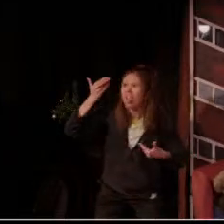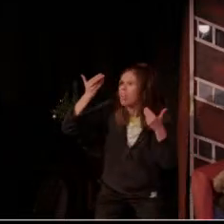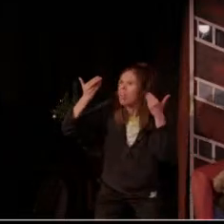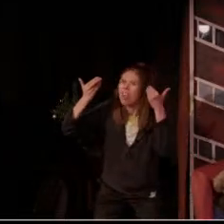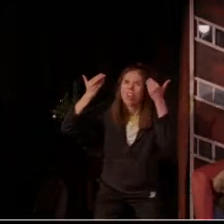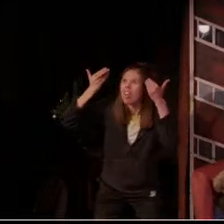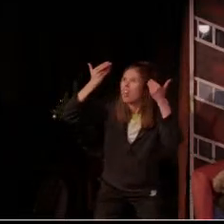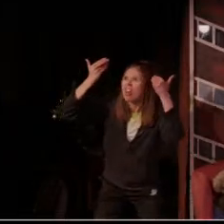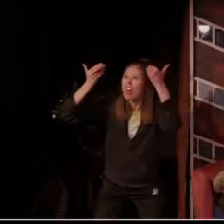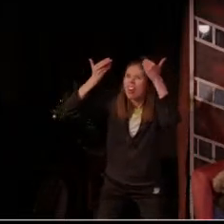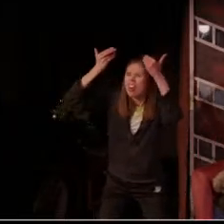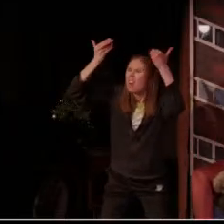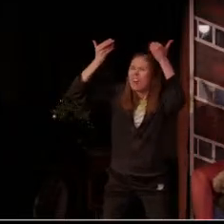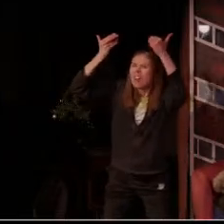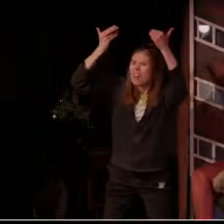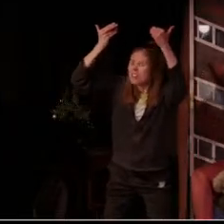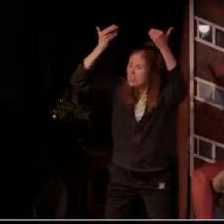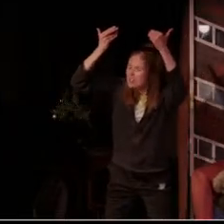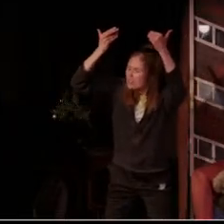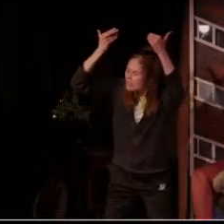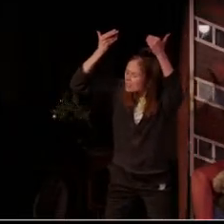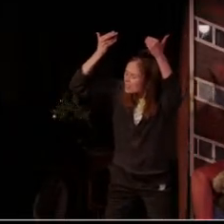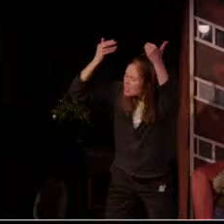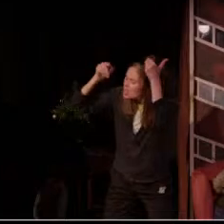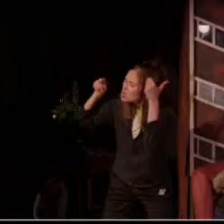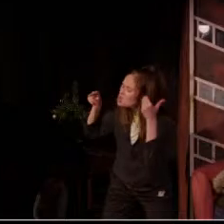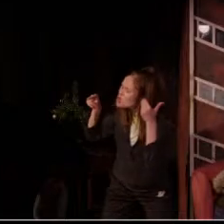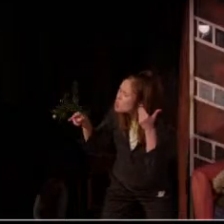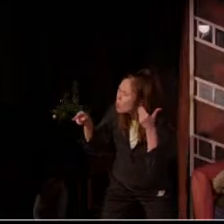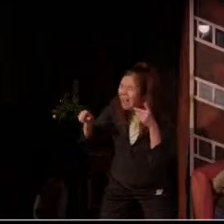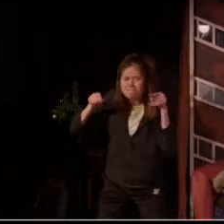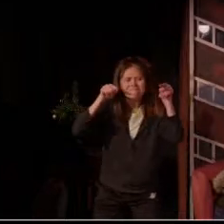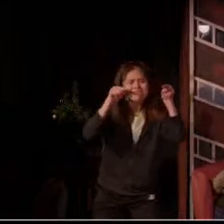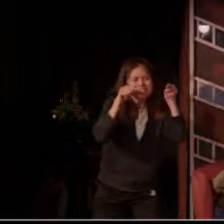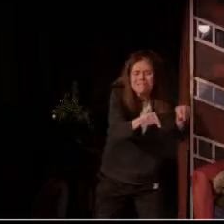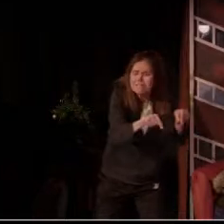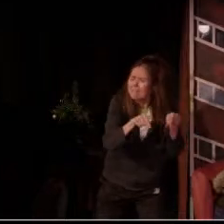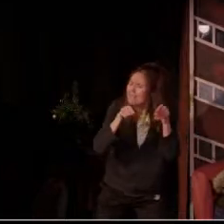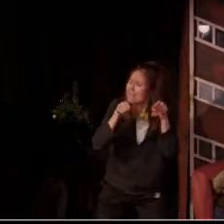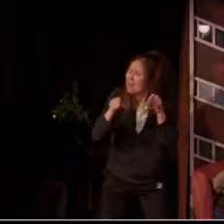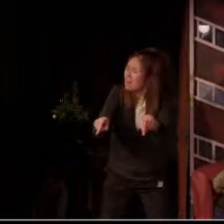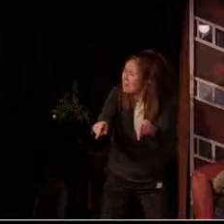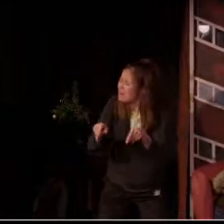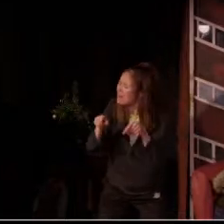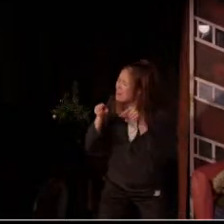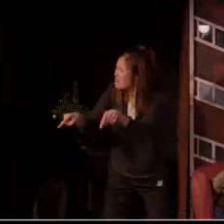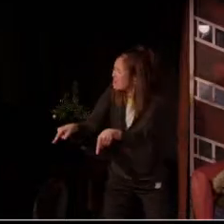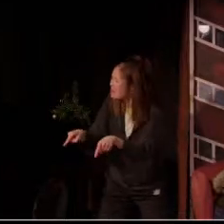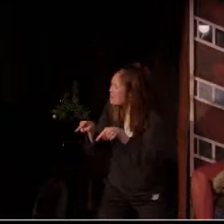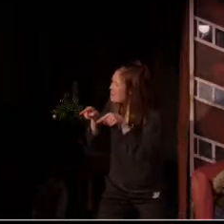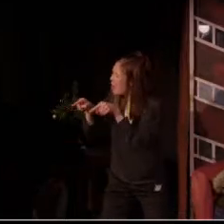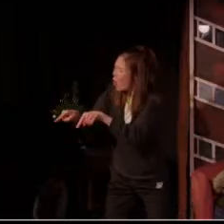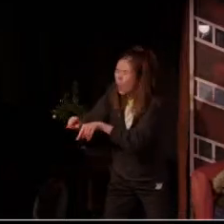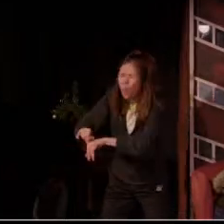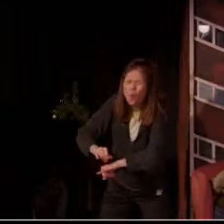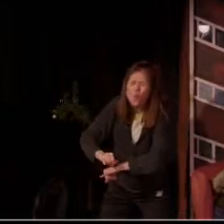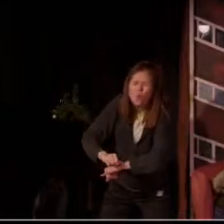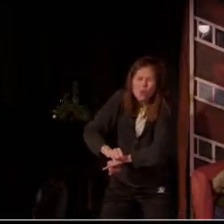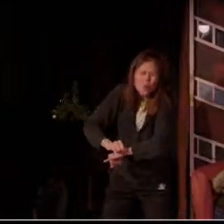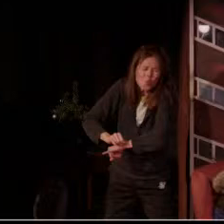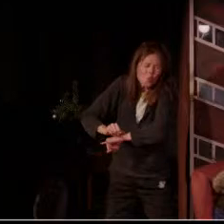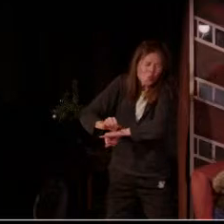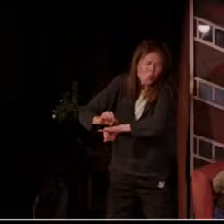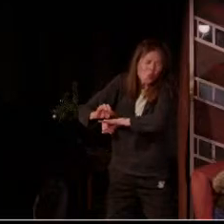what harm they have done. And yet, run madder still, stark mad, for all